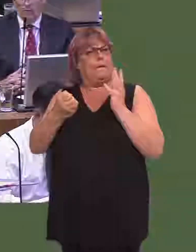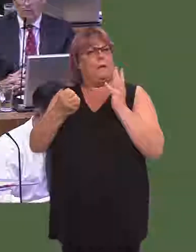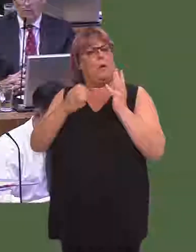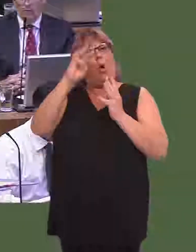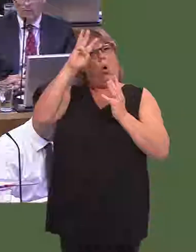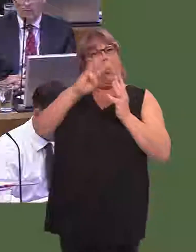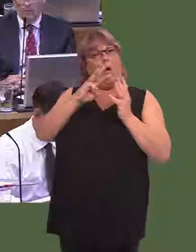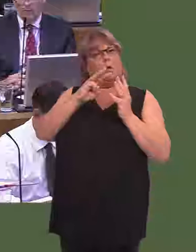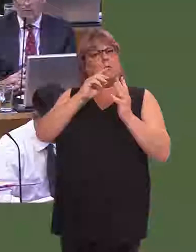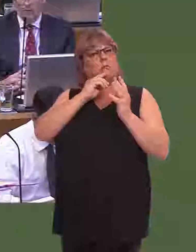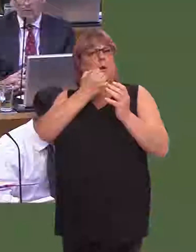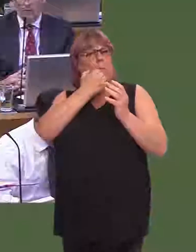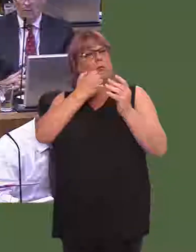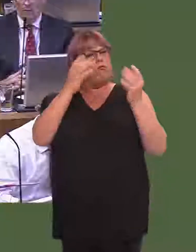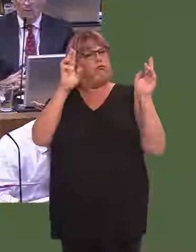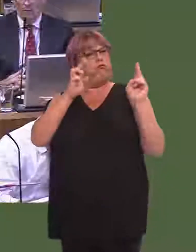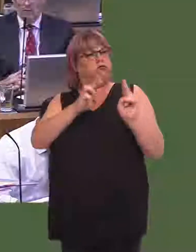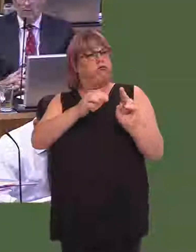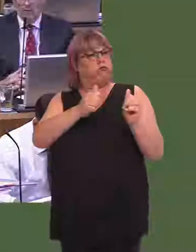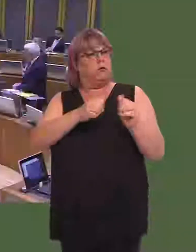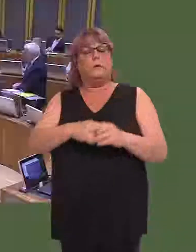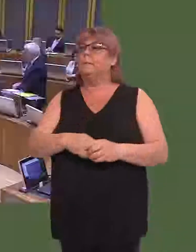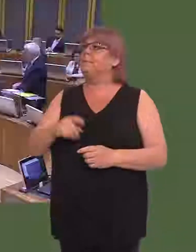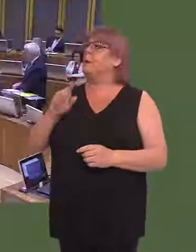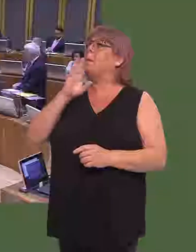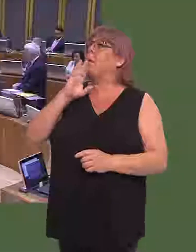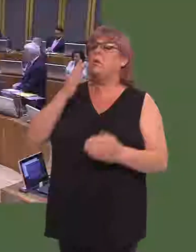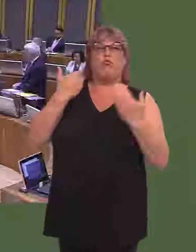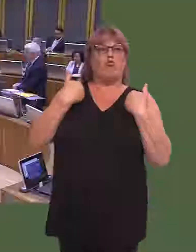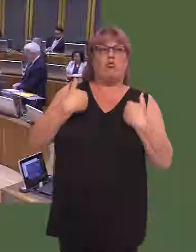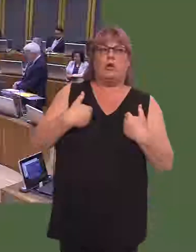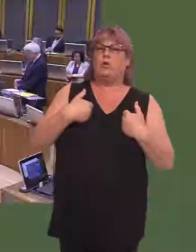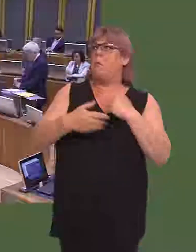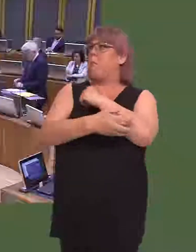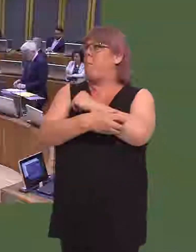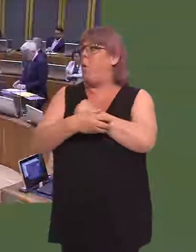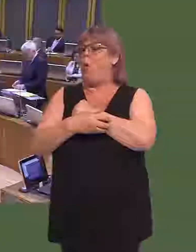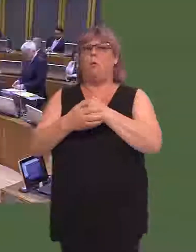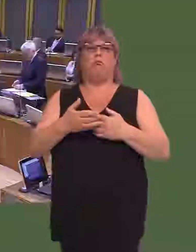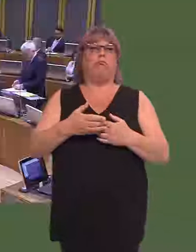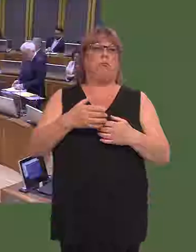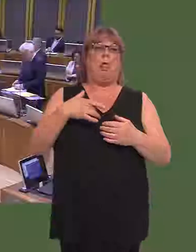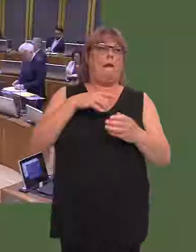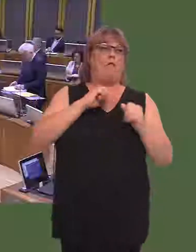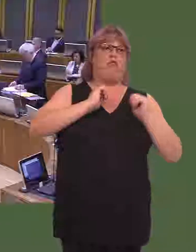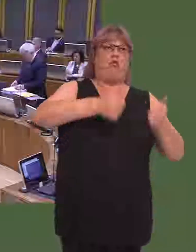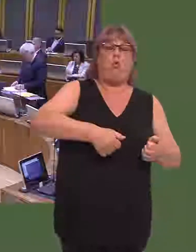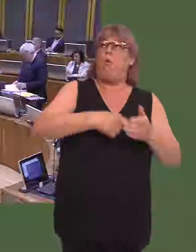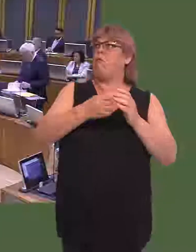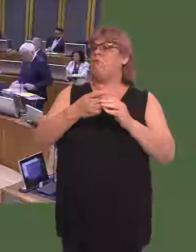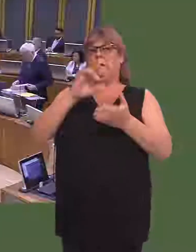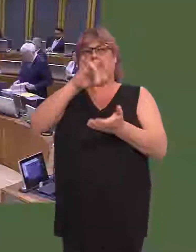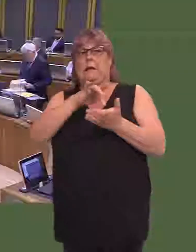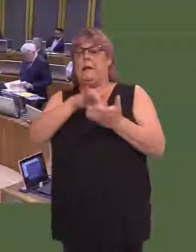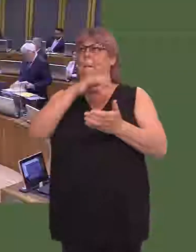are concerned, in Wales our figures compare very well. Rich or poor, rural or urban, man or woman, cancer is